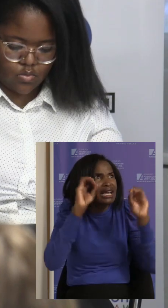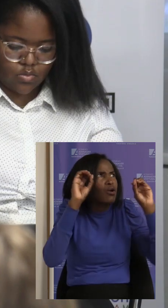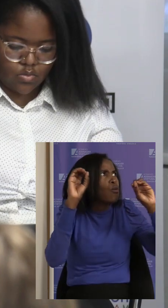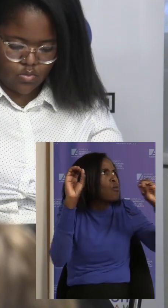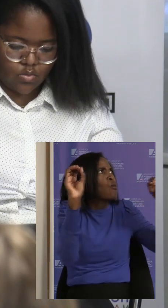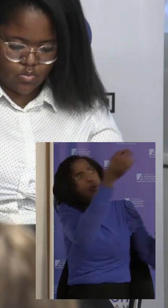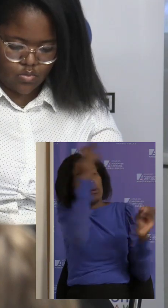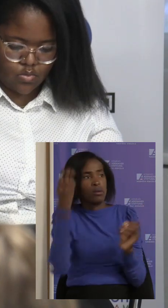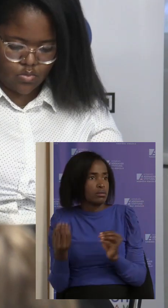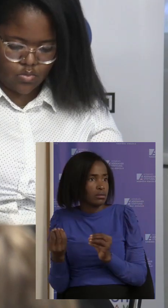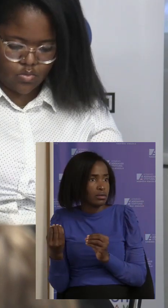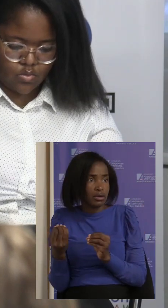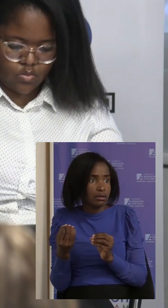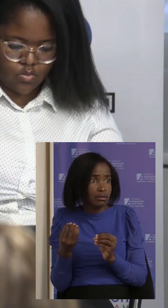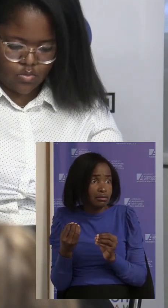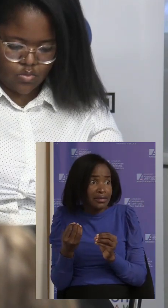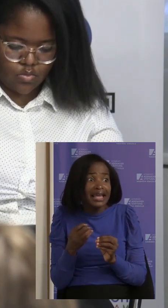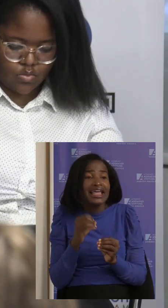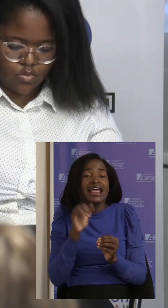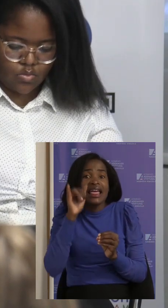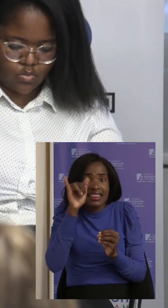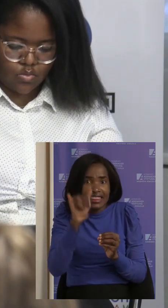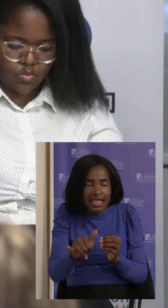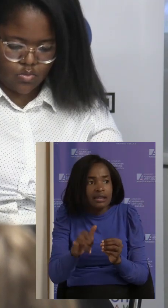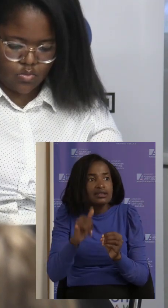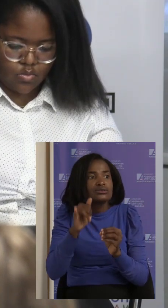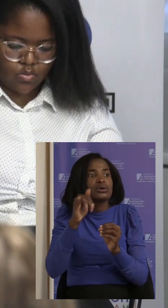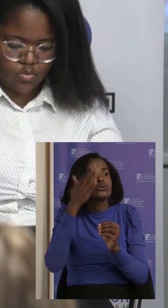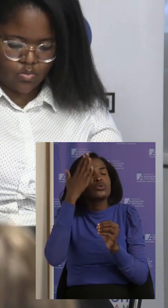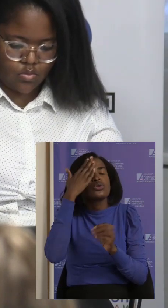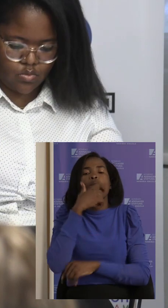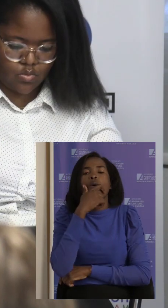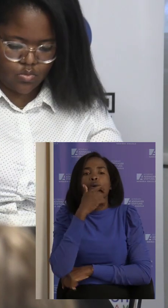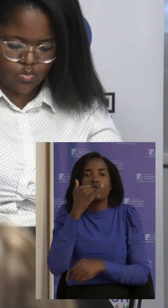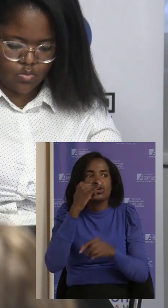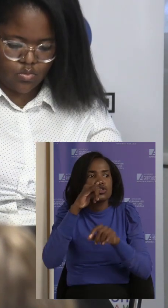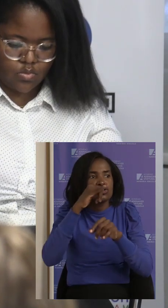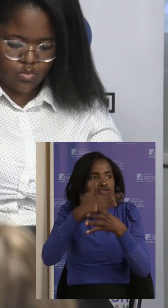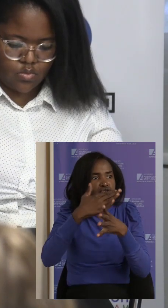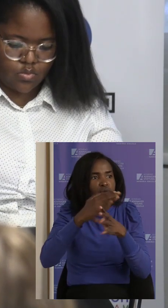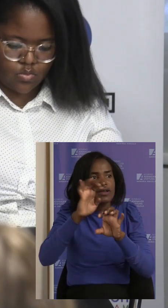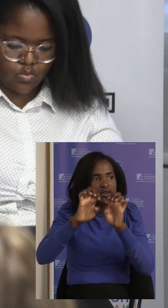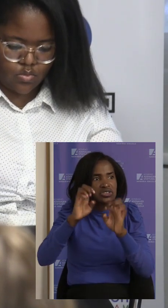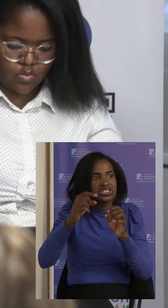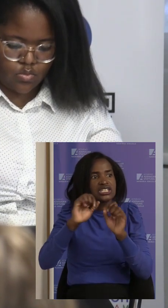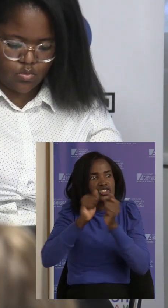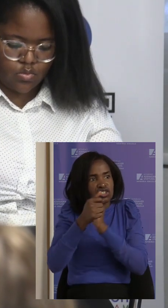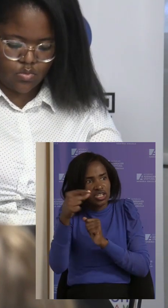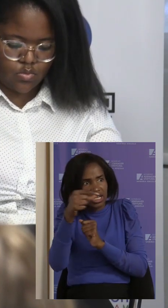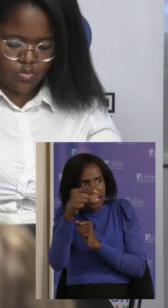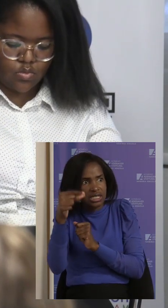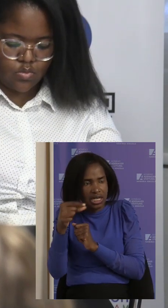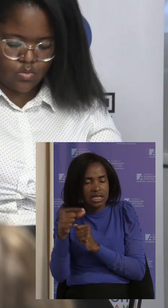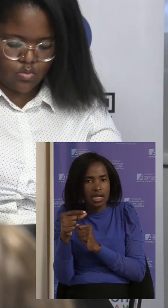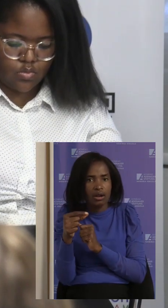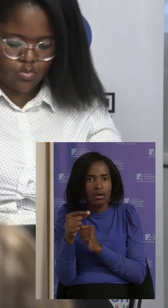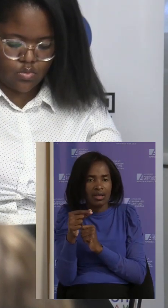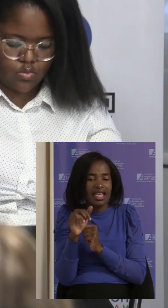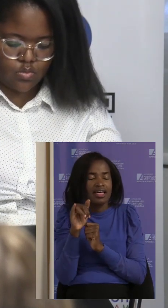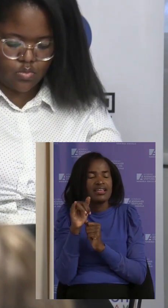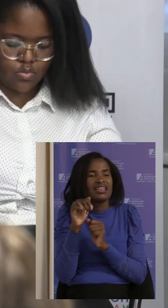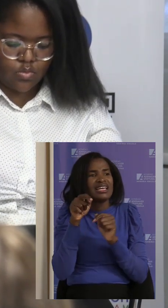all. And that is what informed our job evaluation and regrading. So those are things